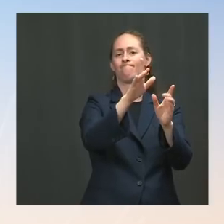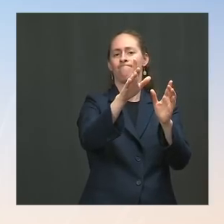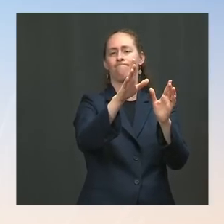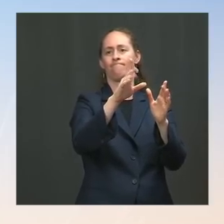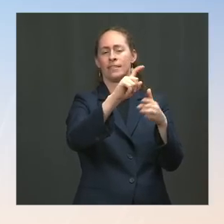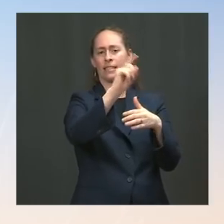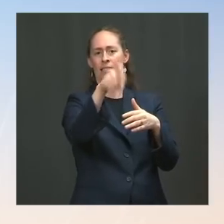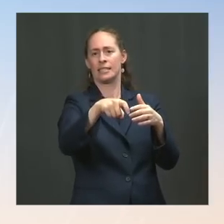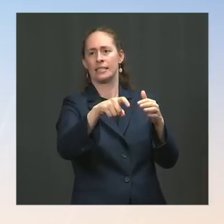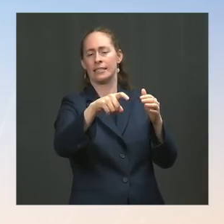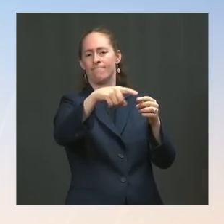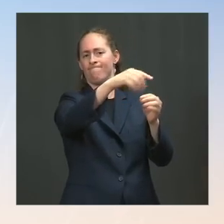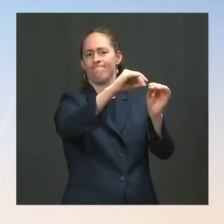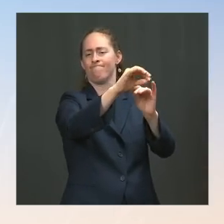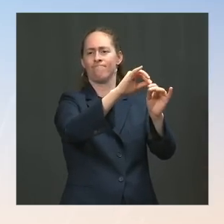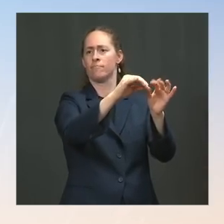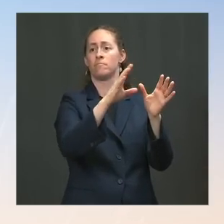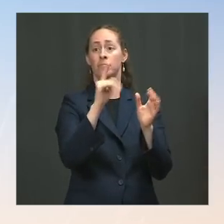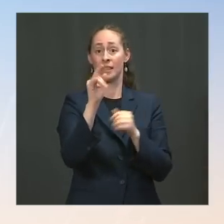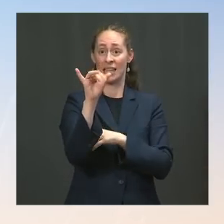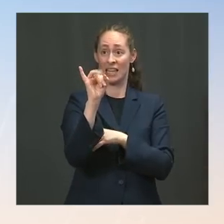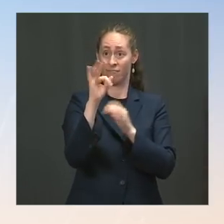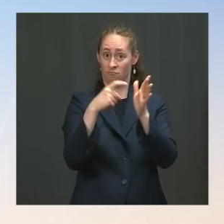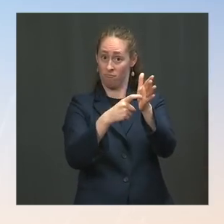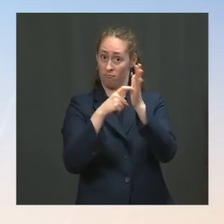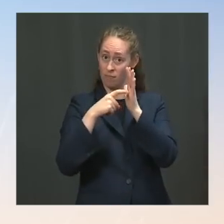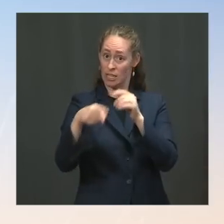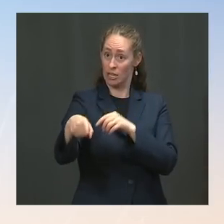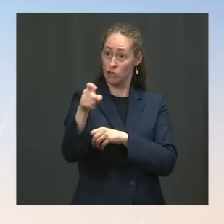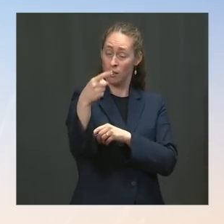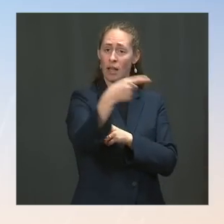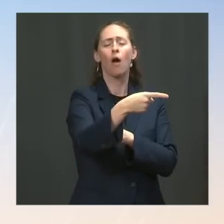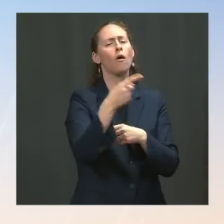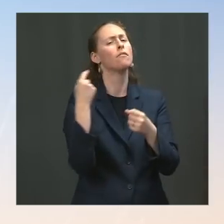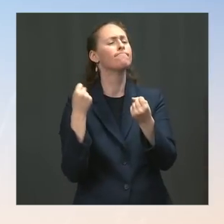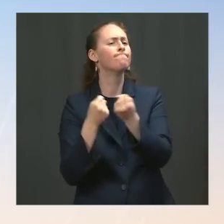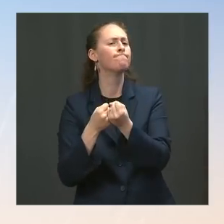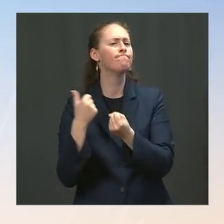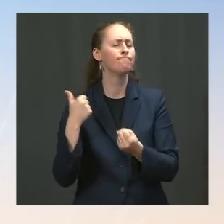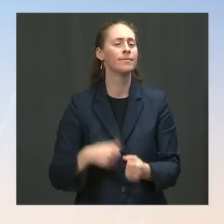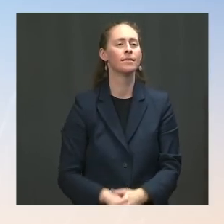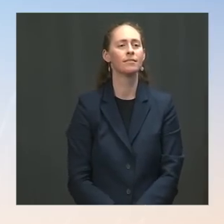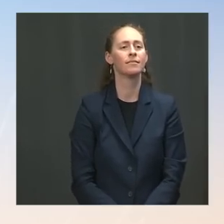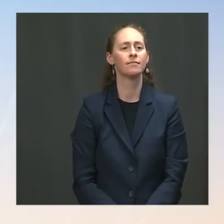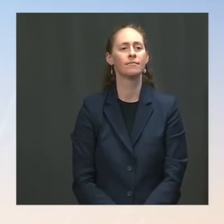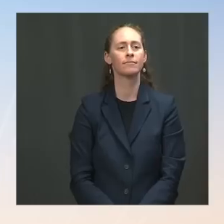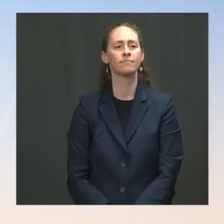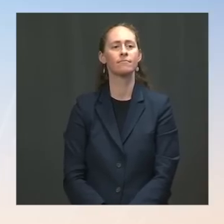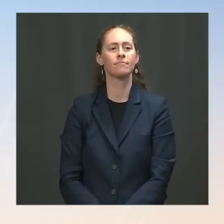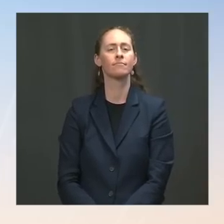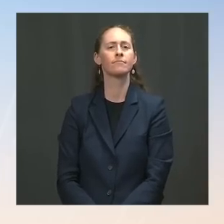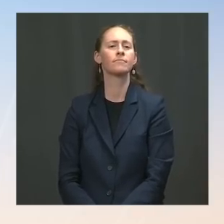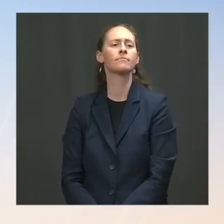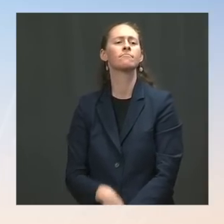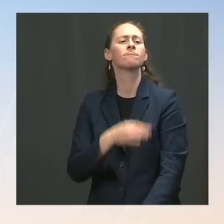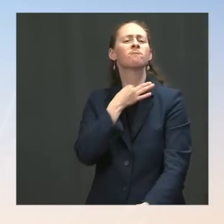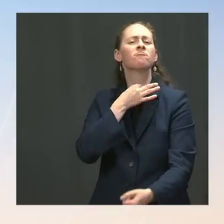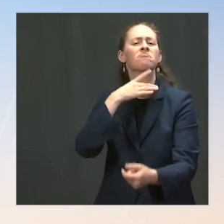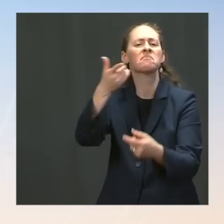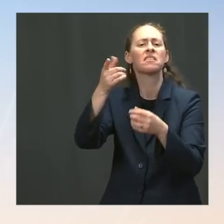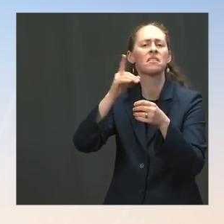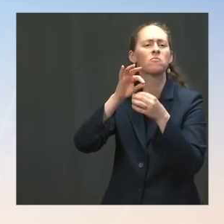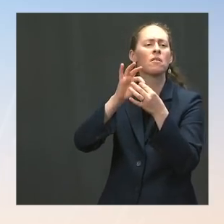there, we would support that. Go ahead. Two questions. First, on COVID and vaccines, working to reach out